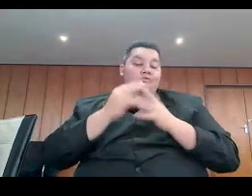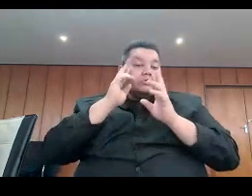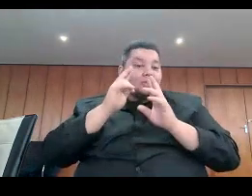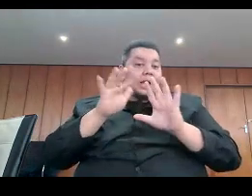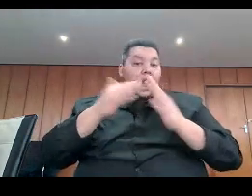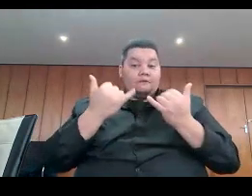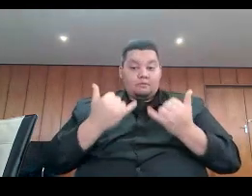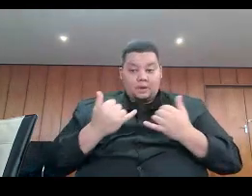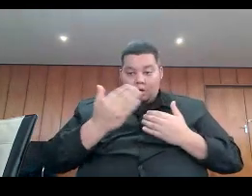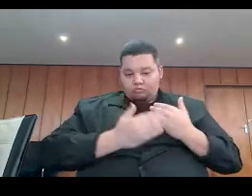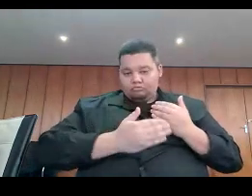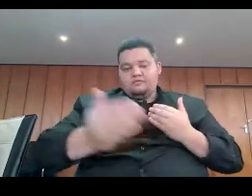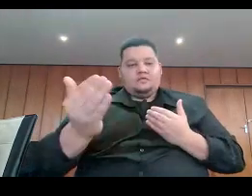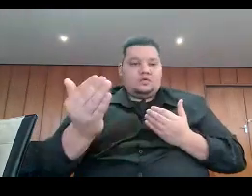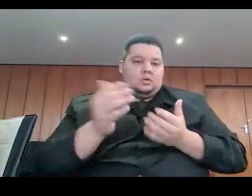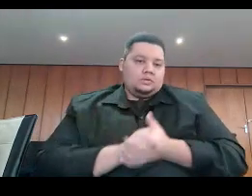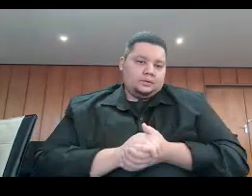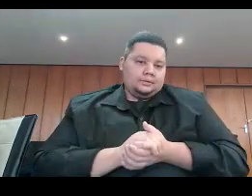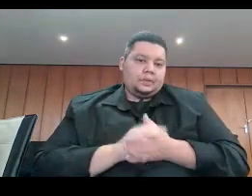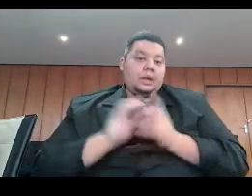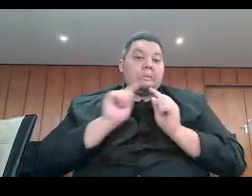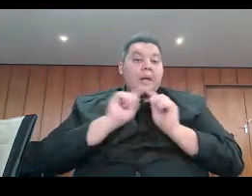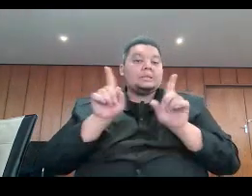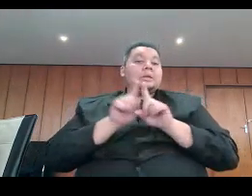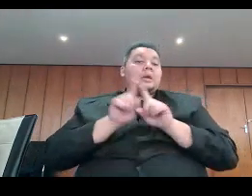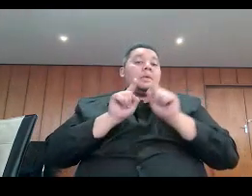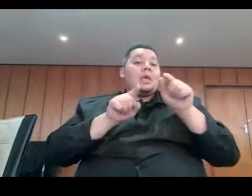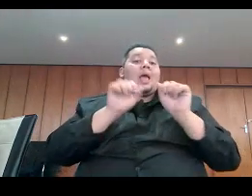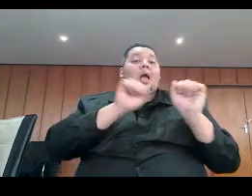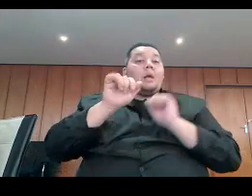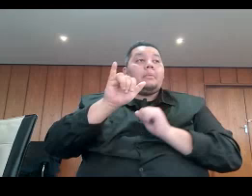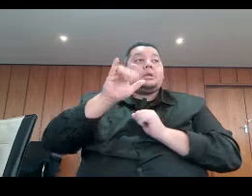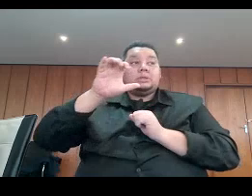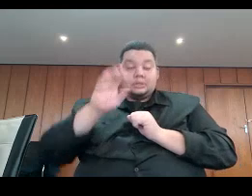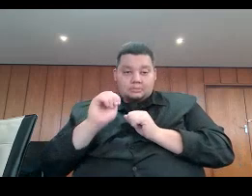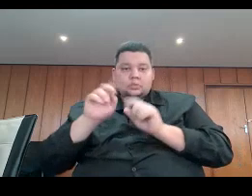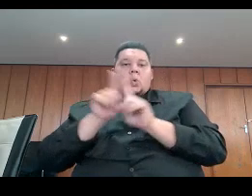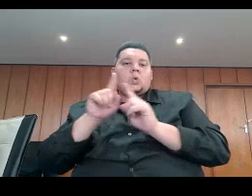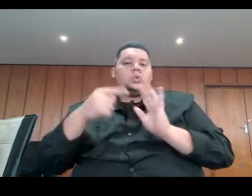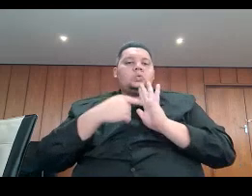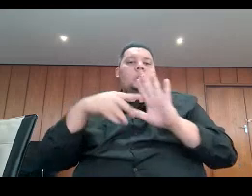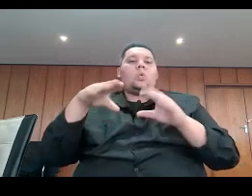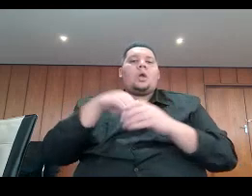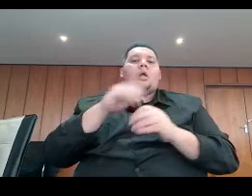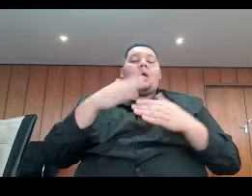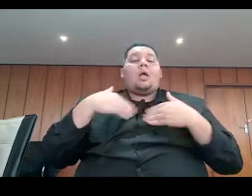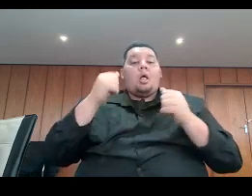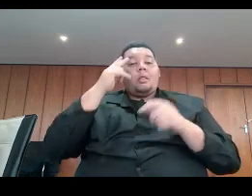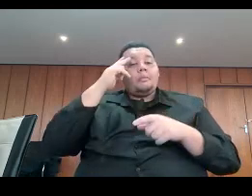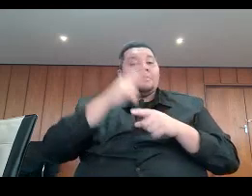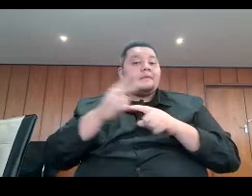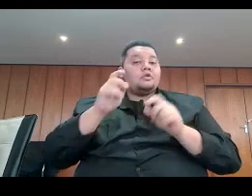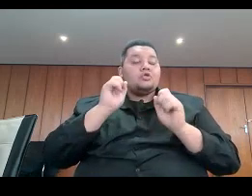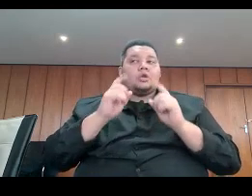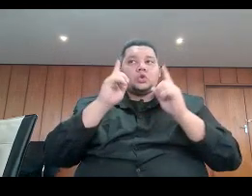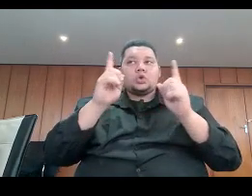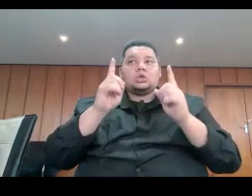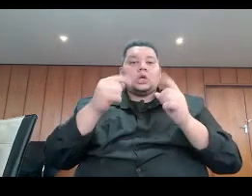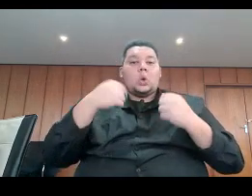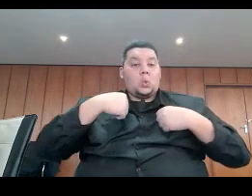how we move forward. But ableism is also evident in health professions education. We don't learn